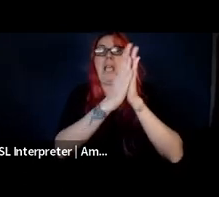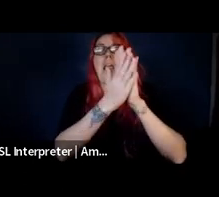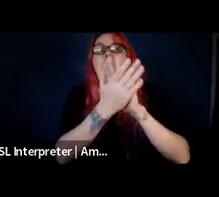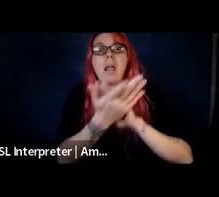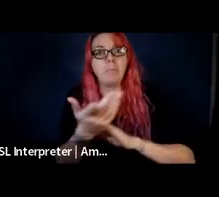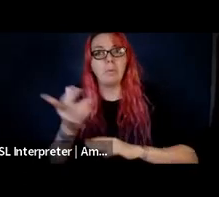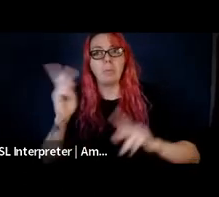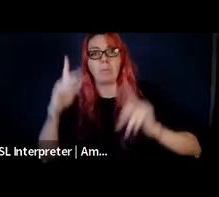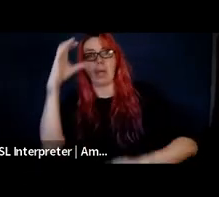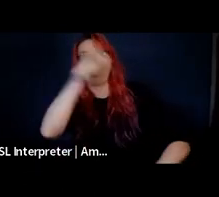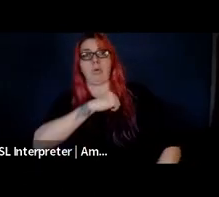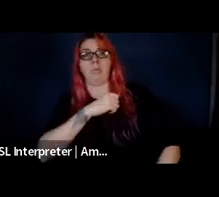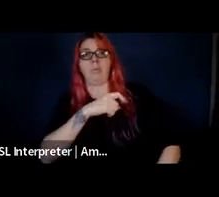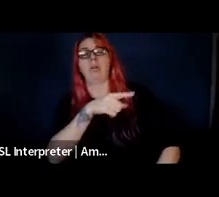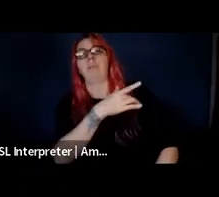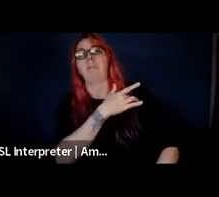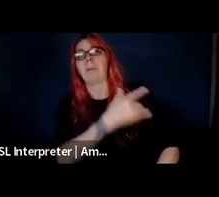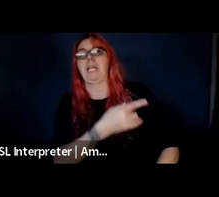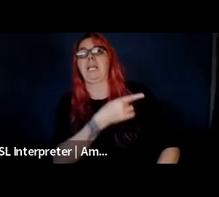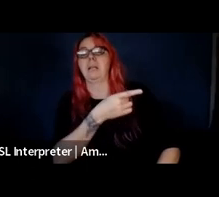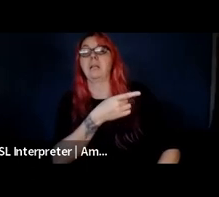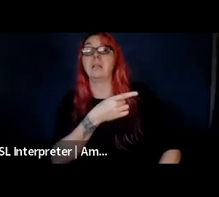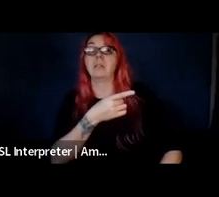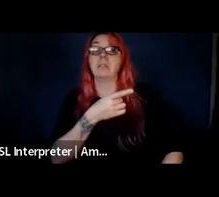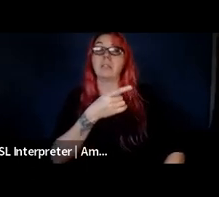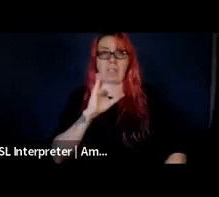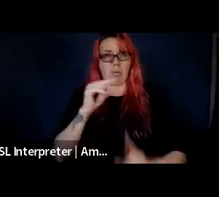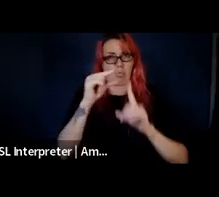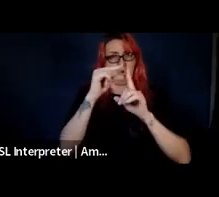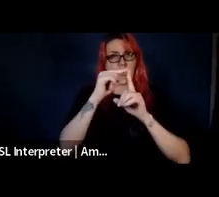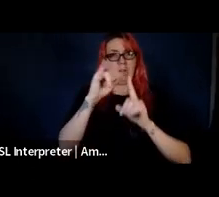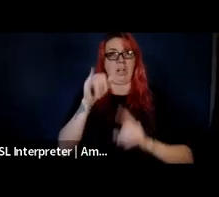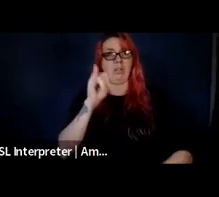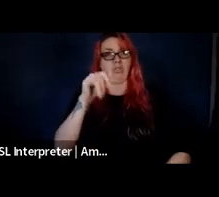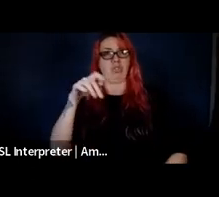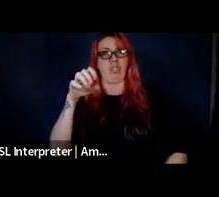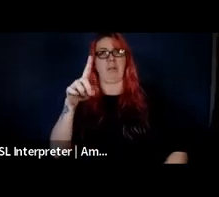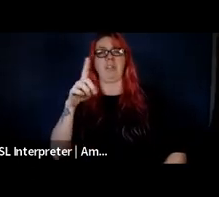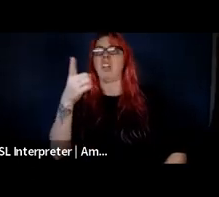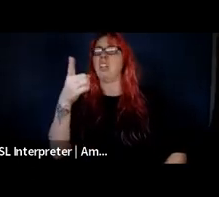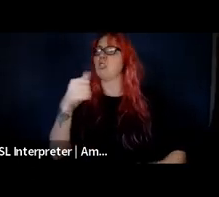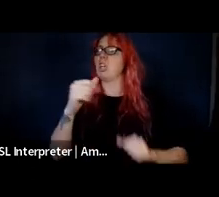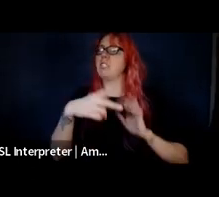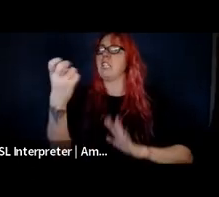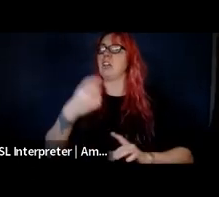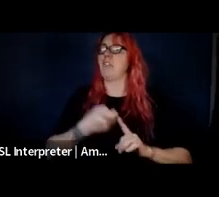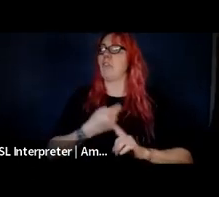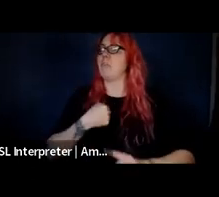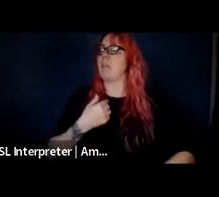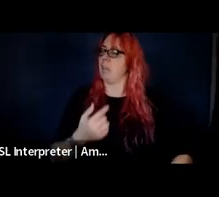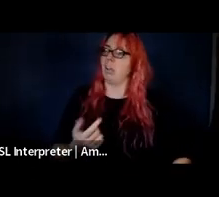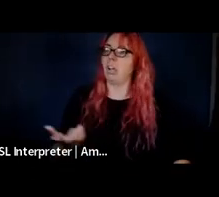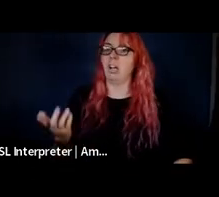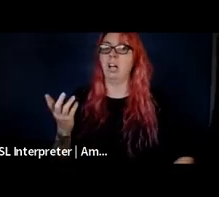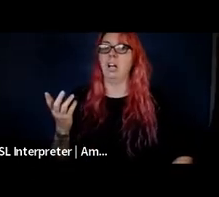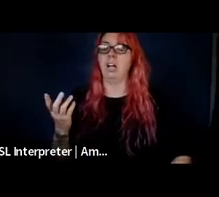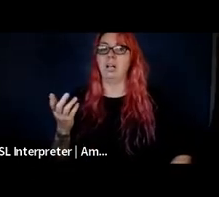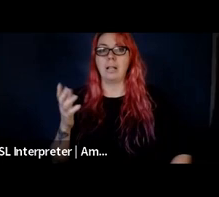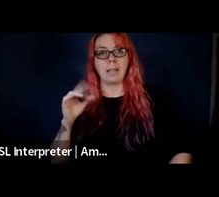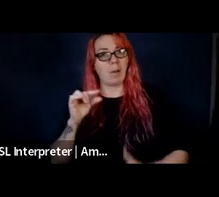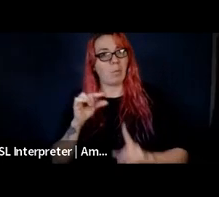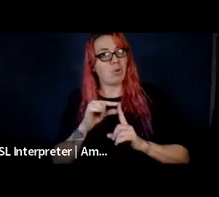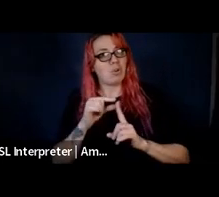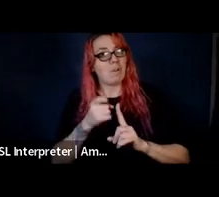with the world is very different than some of that history. And so, yeah, it's just an example of the kinds of things that will maybe come out of my mouth, maybe in